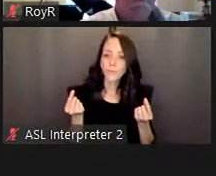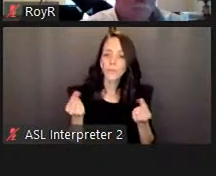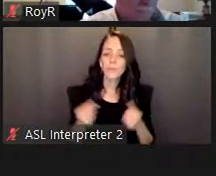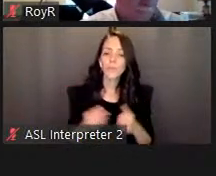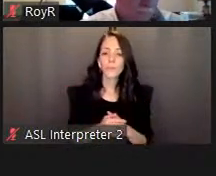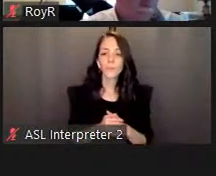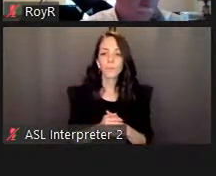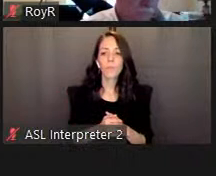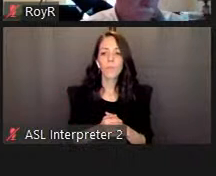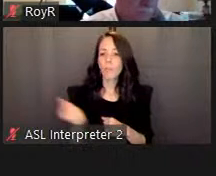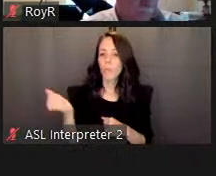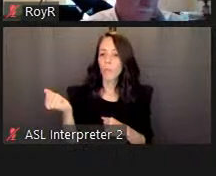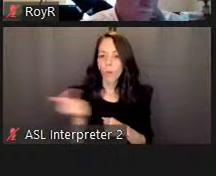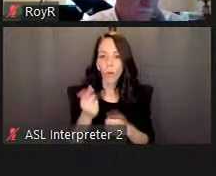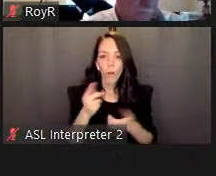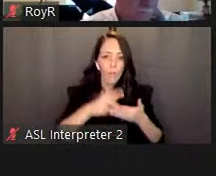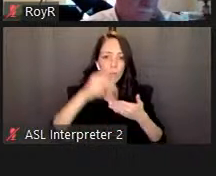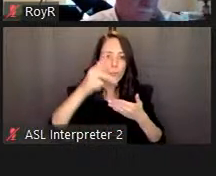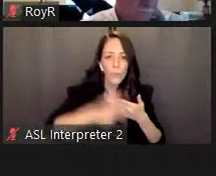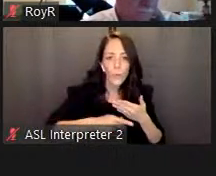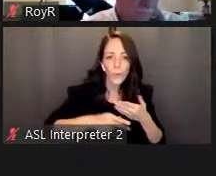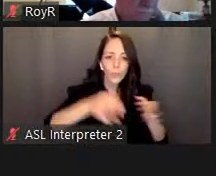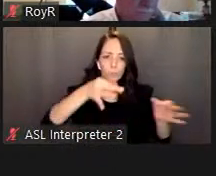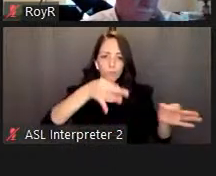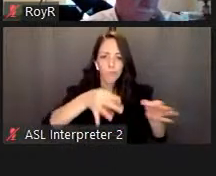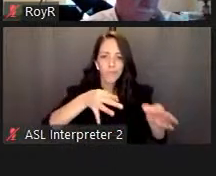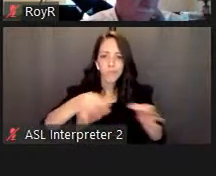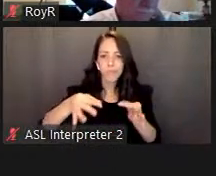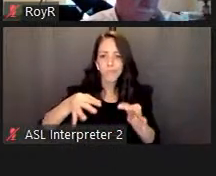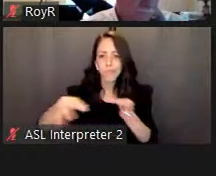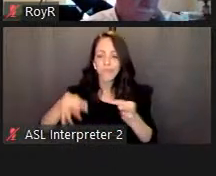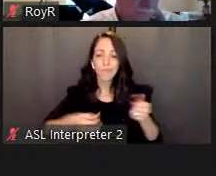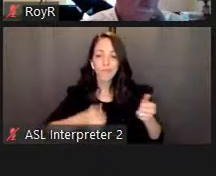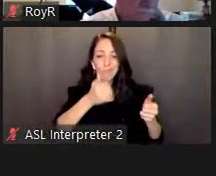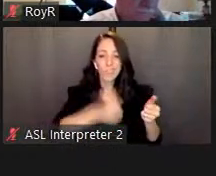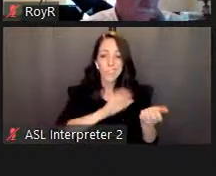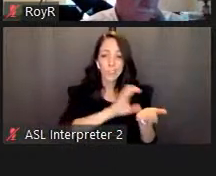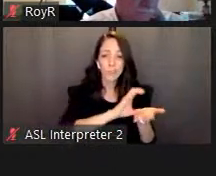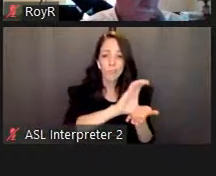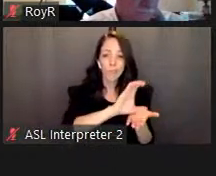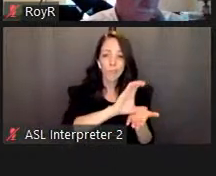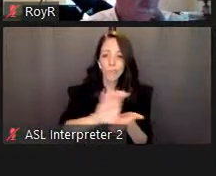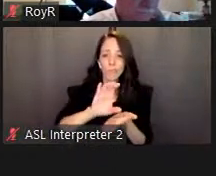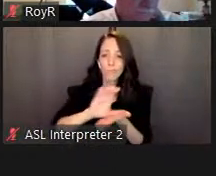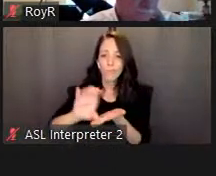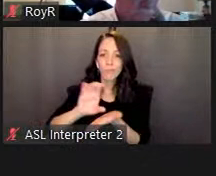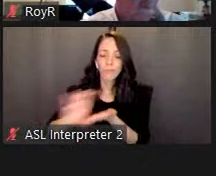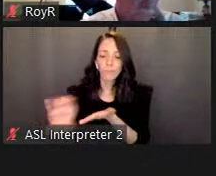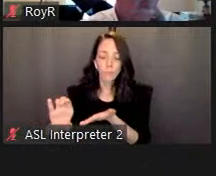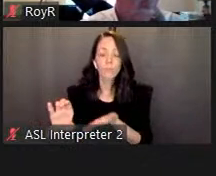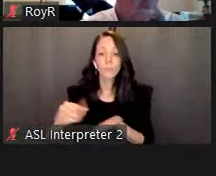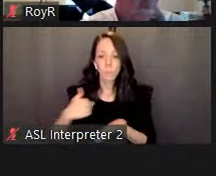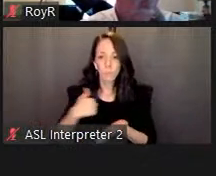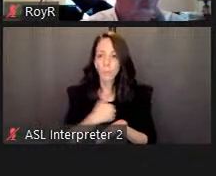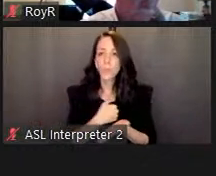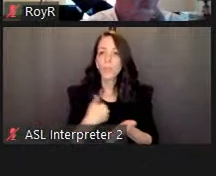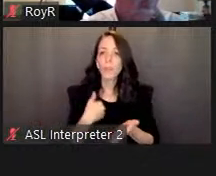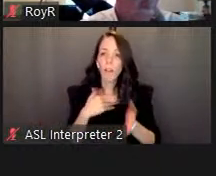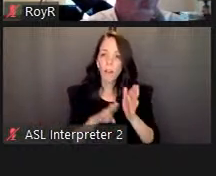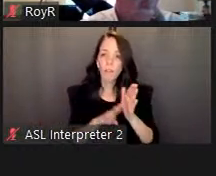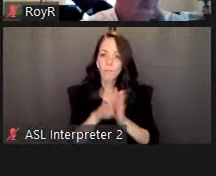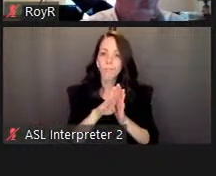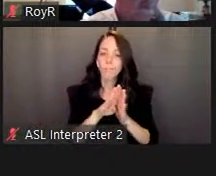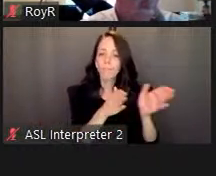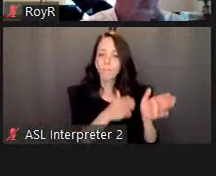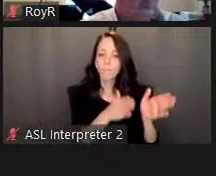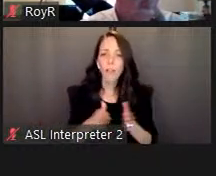of the programs described in each of the different investment areas we just reviewed, we're developing plans for how to use our second round